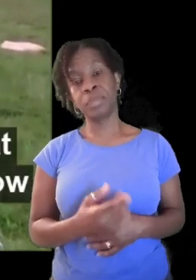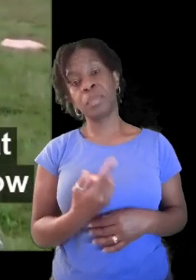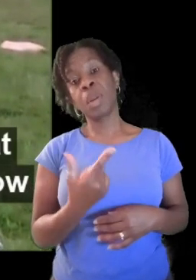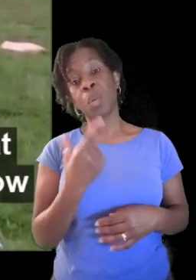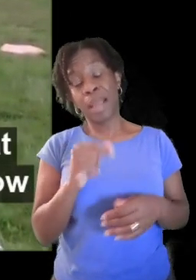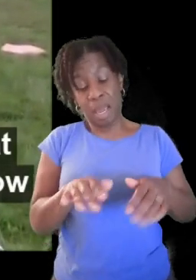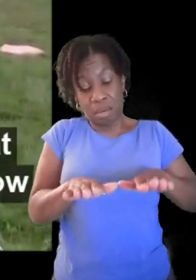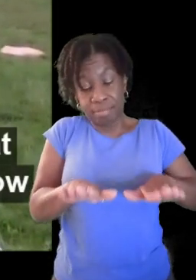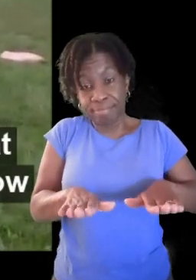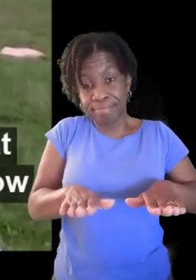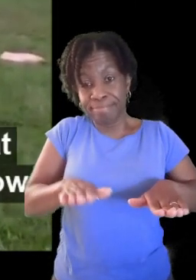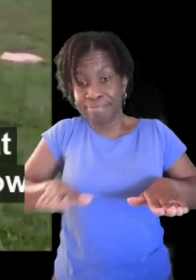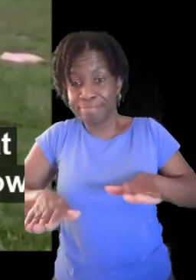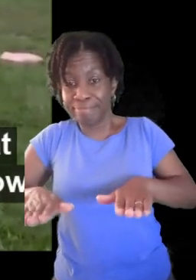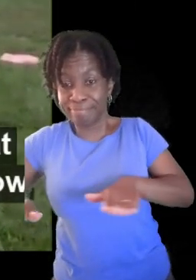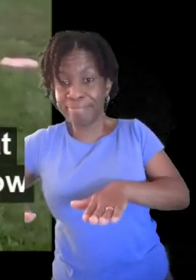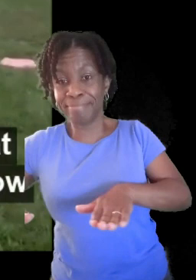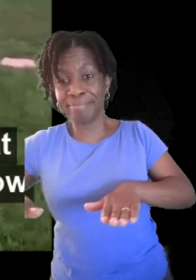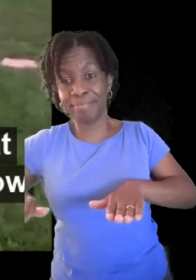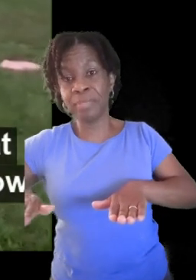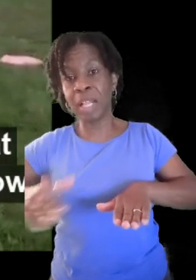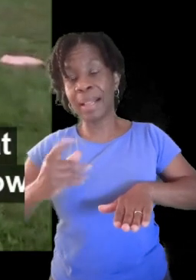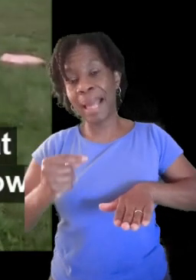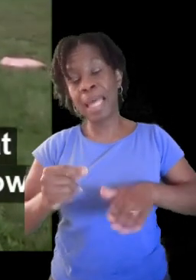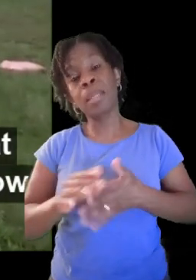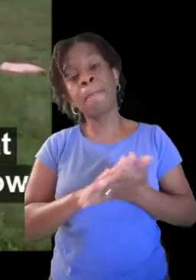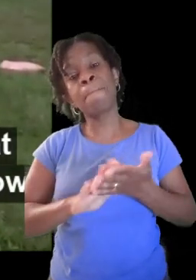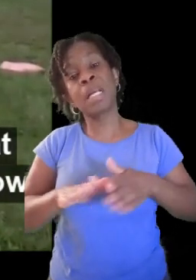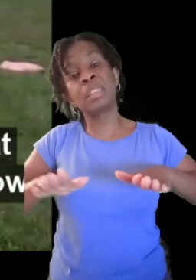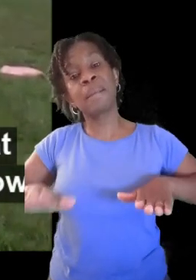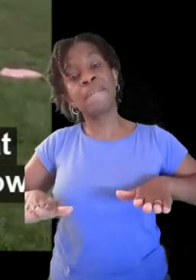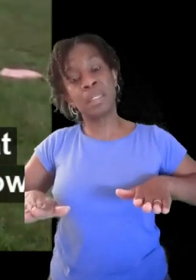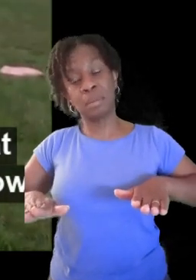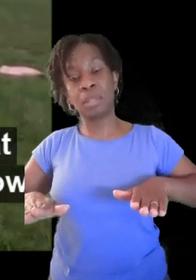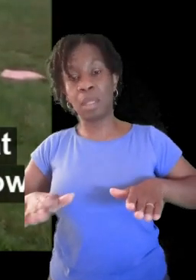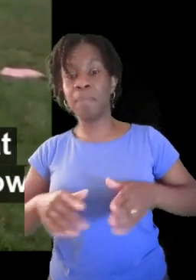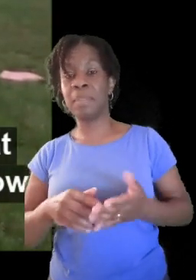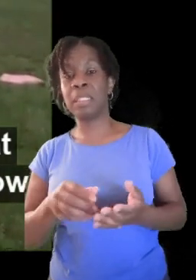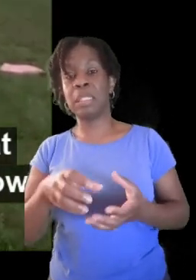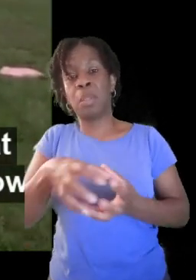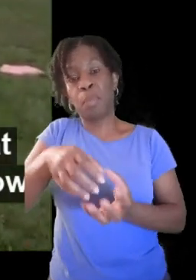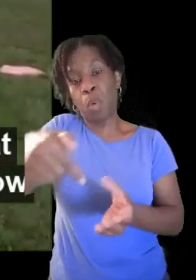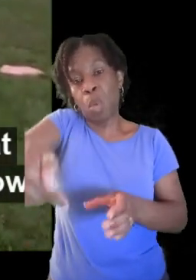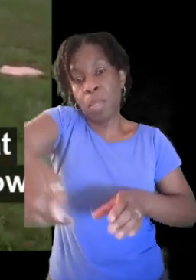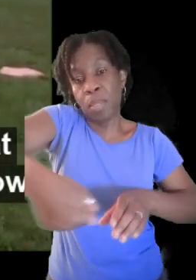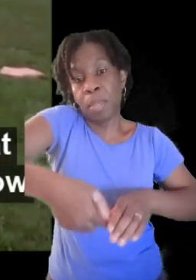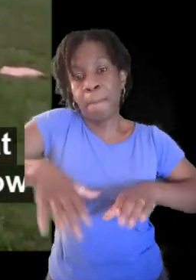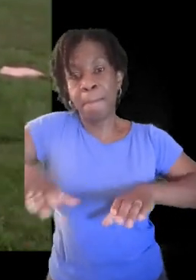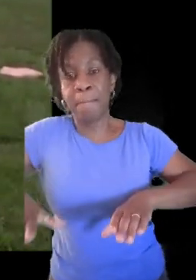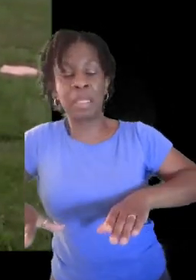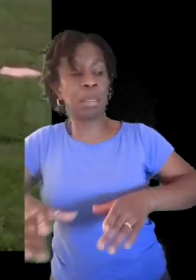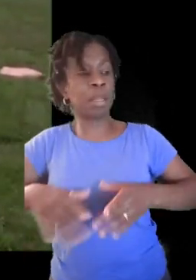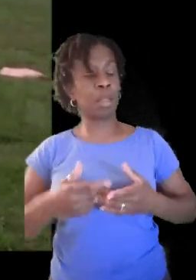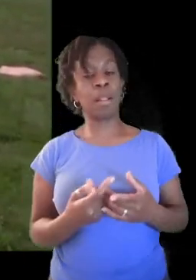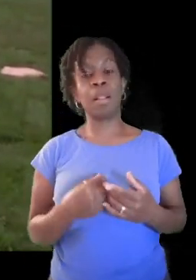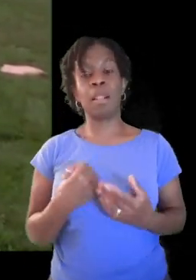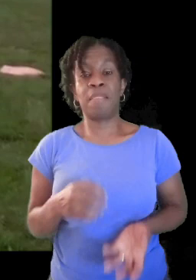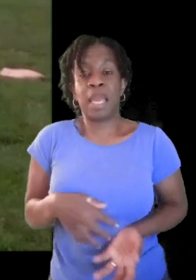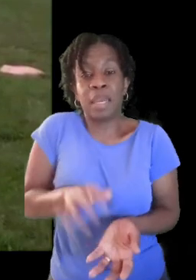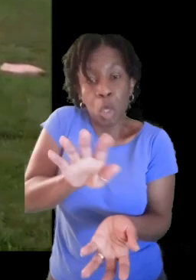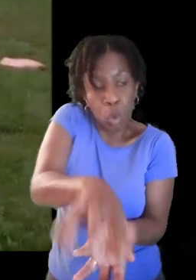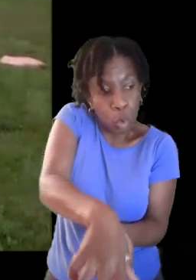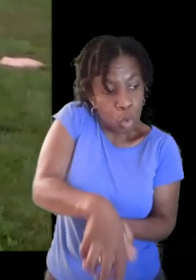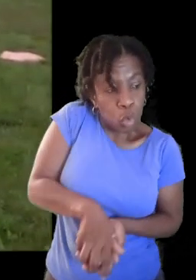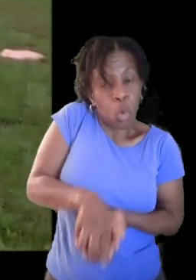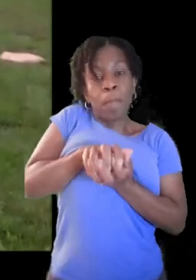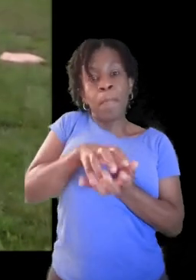Notice how I shuffled over so that my feet were equally on either side of the ball. And now I'm scooping it up in